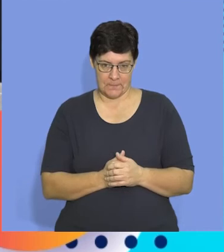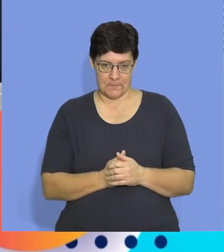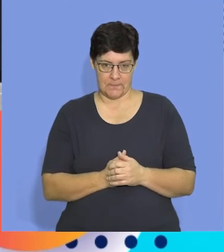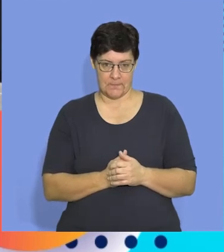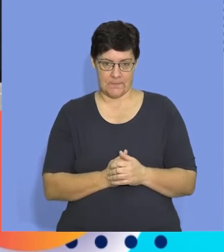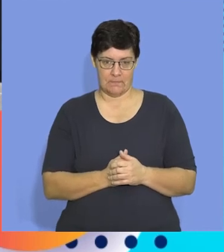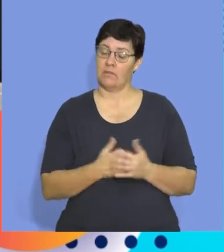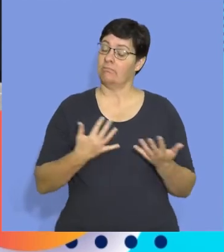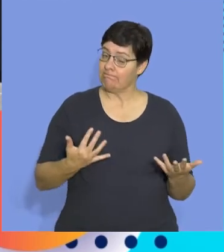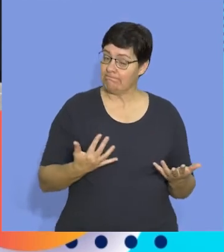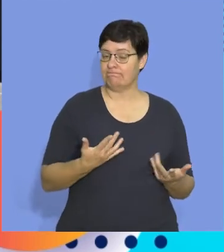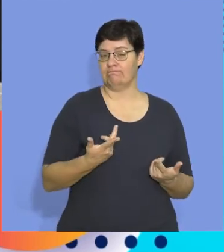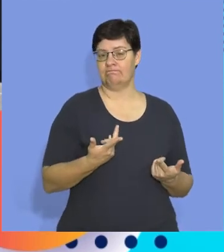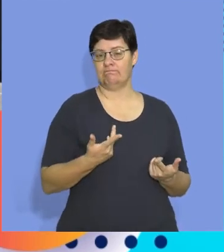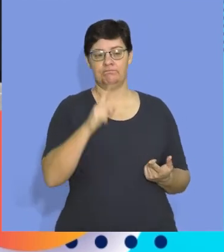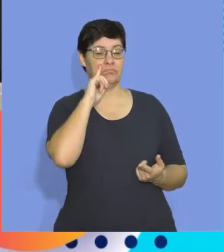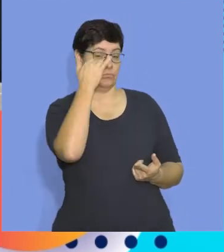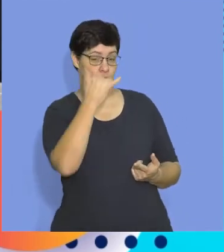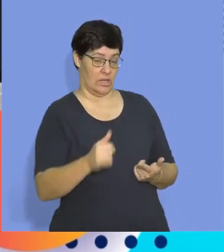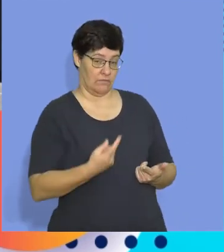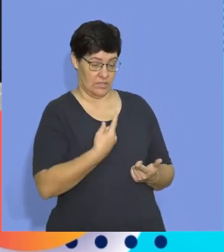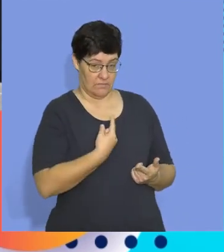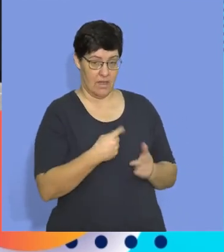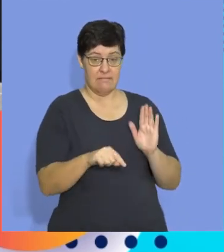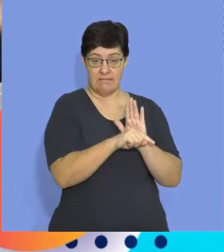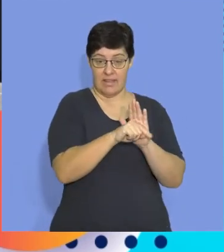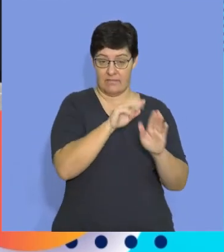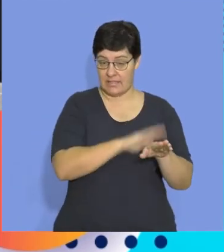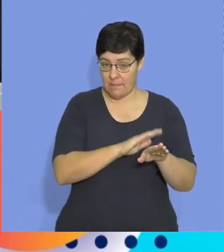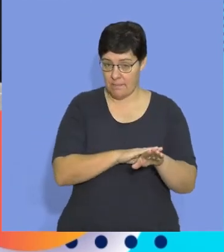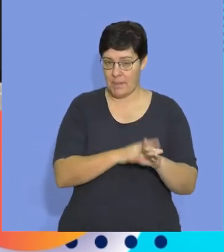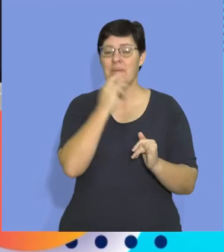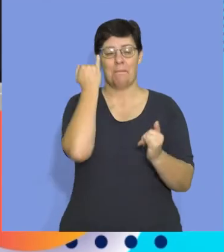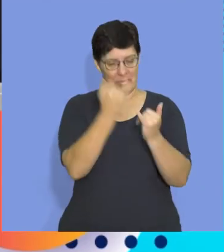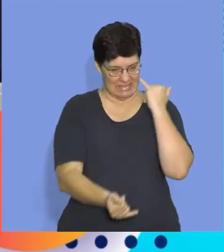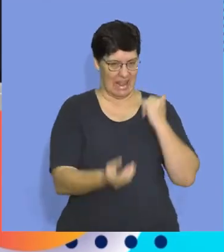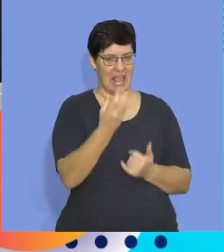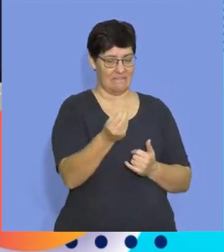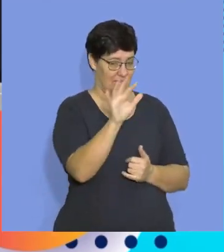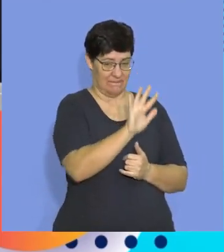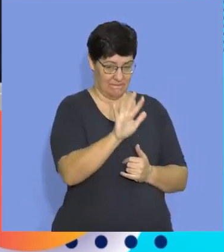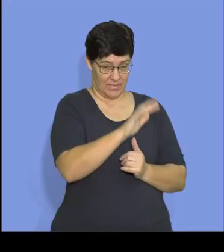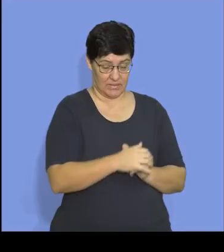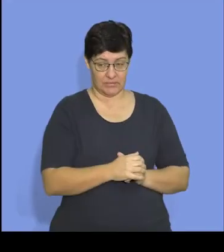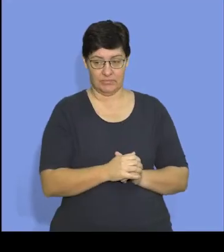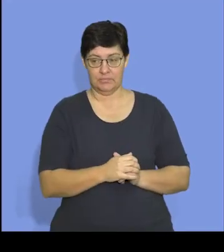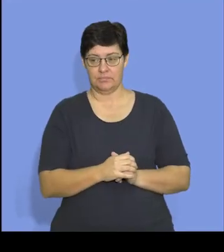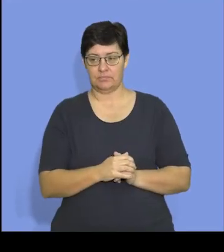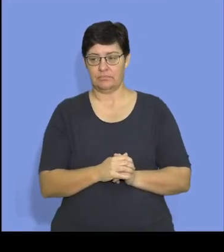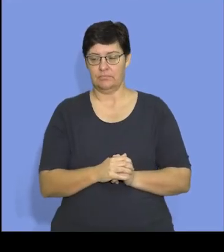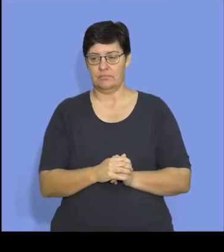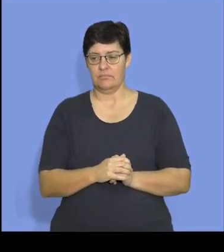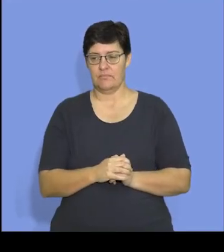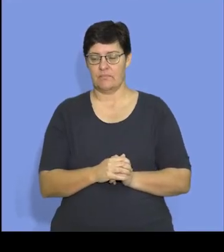So that's a check for you. If you get negative time, you've made a mistake with your signs. So to